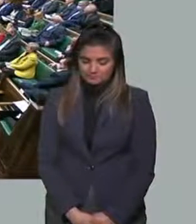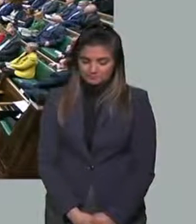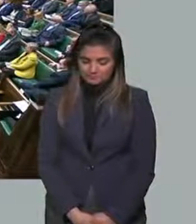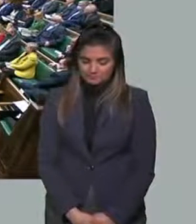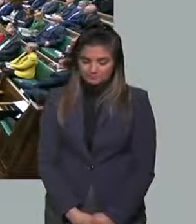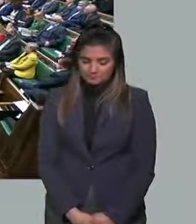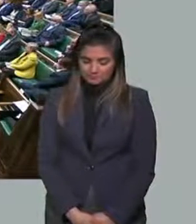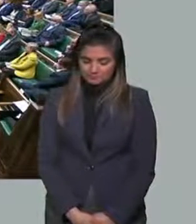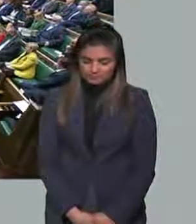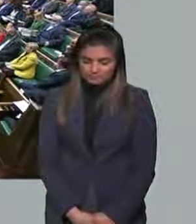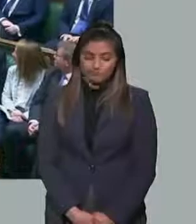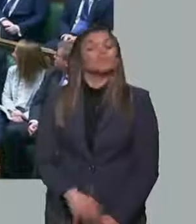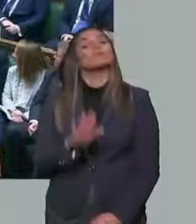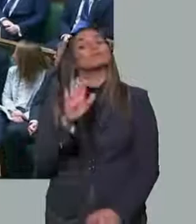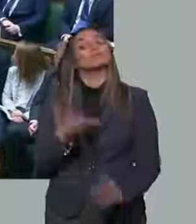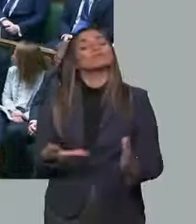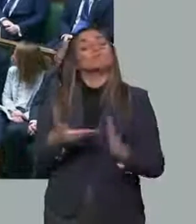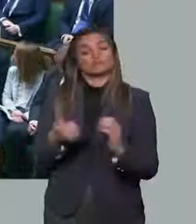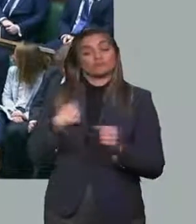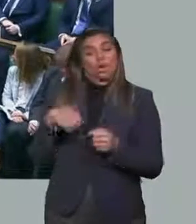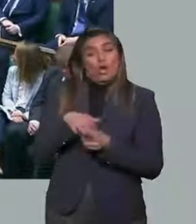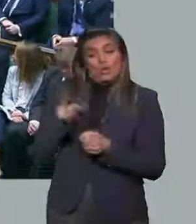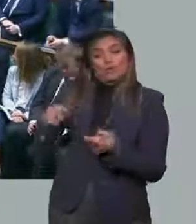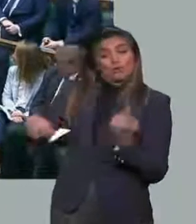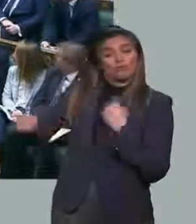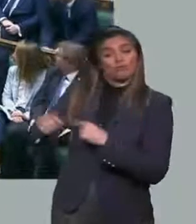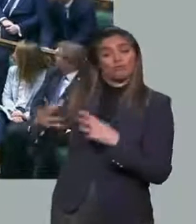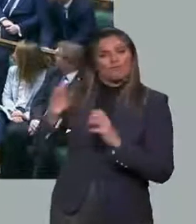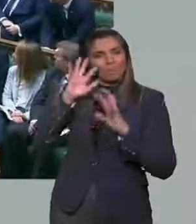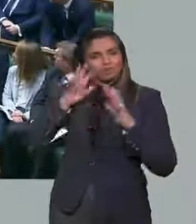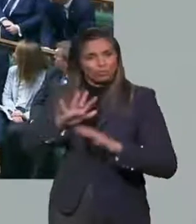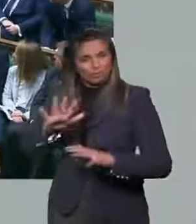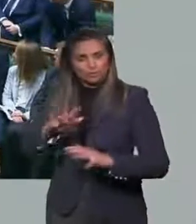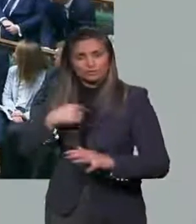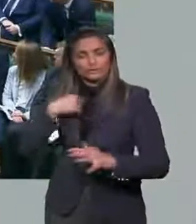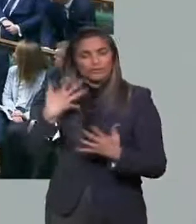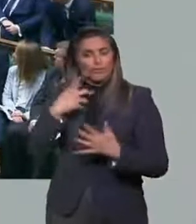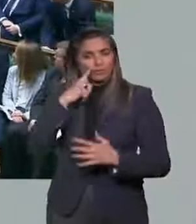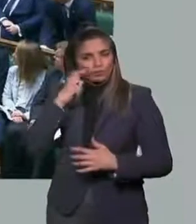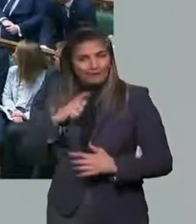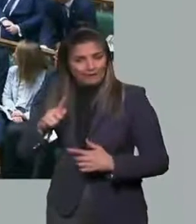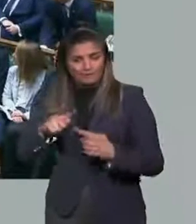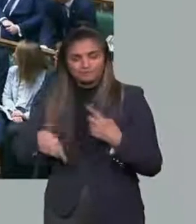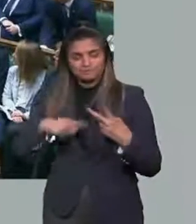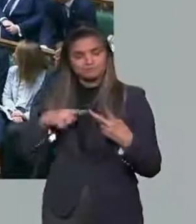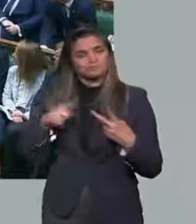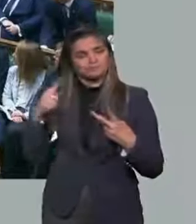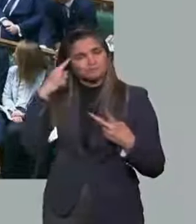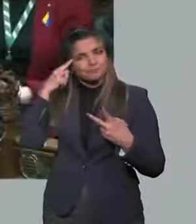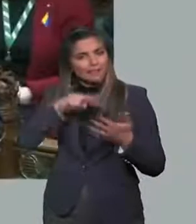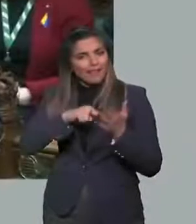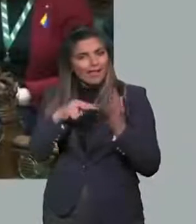In addition to my constituents' concerns for Ukraine, they're also concerned about planning